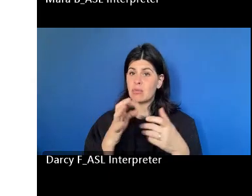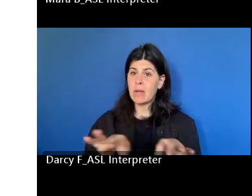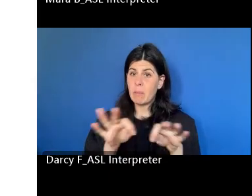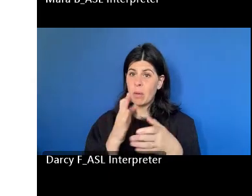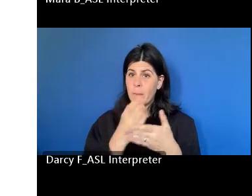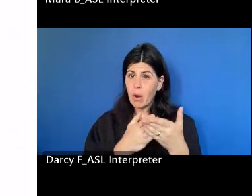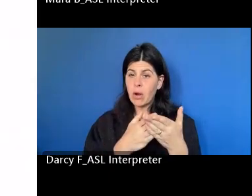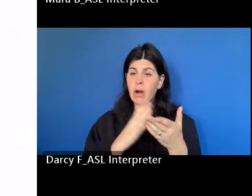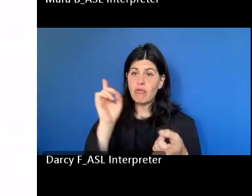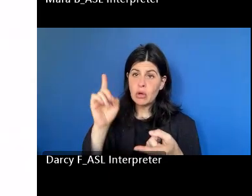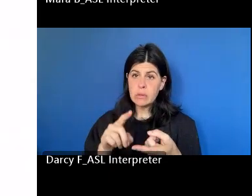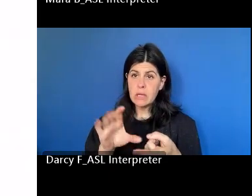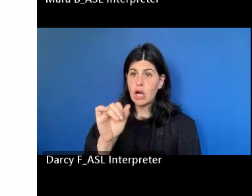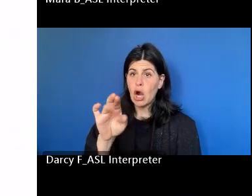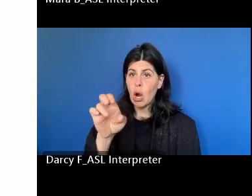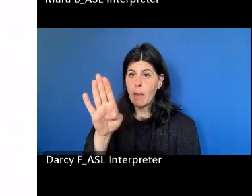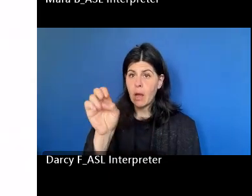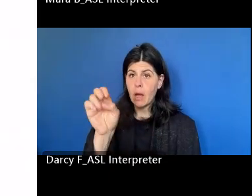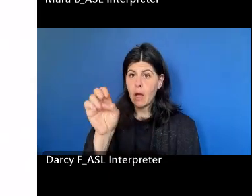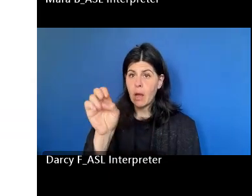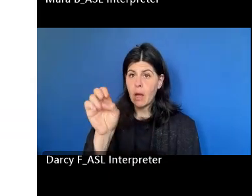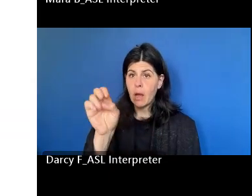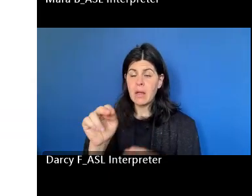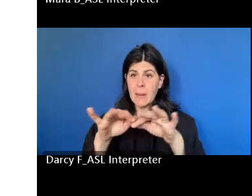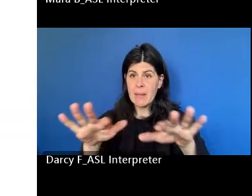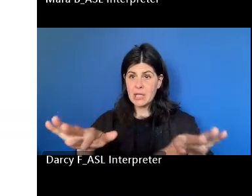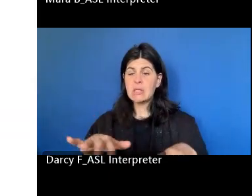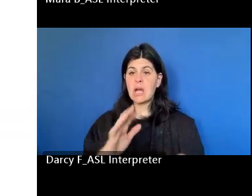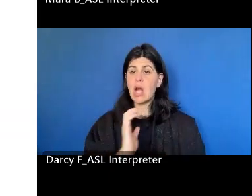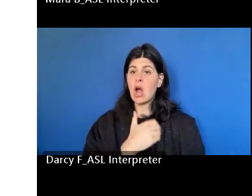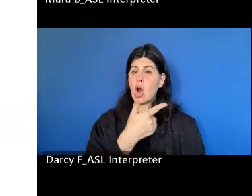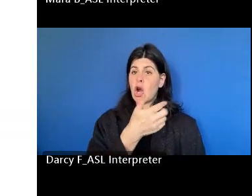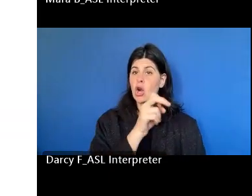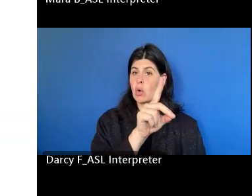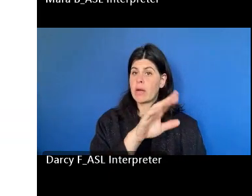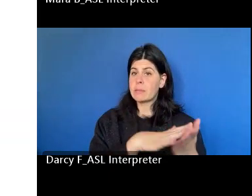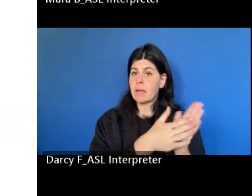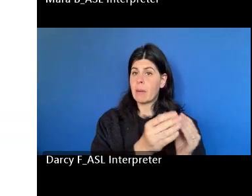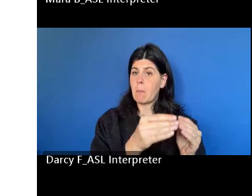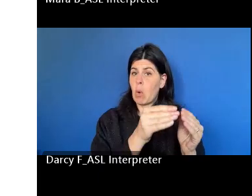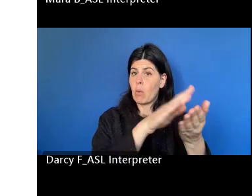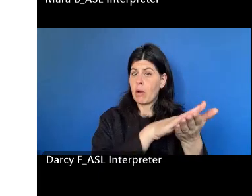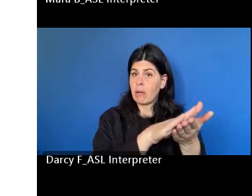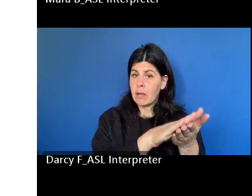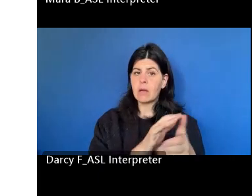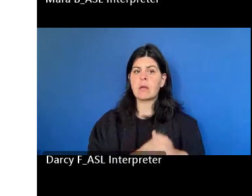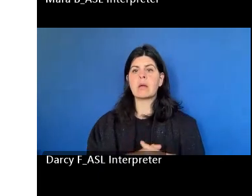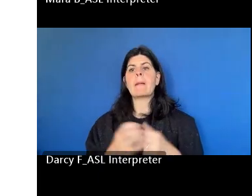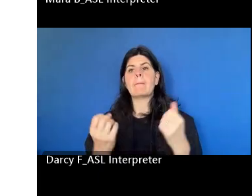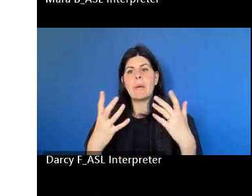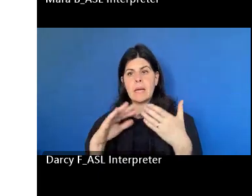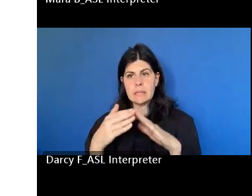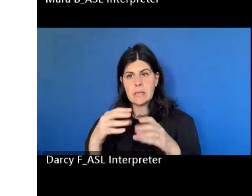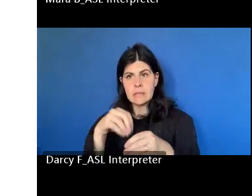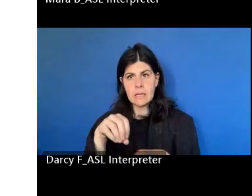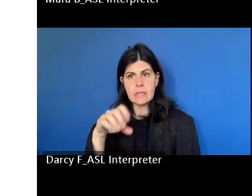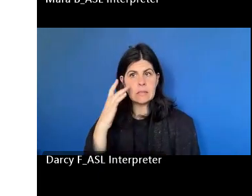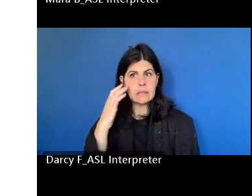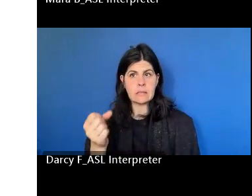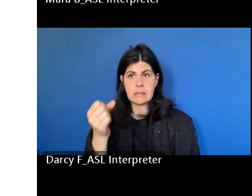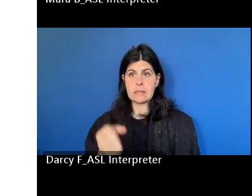carbon emissions, and our grid is definitely getting cleaner and cleaner. Many cities in Southern California,